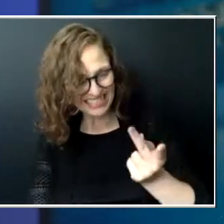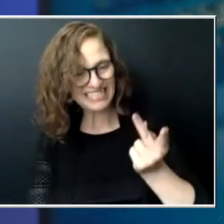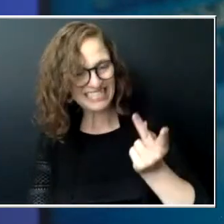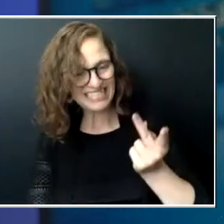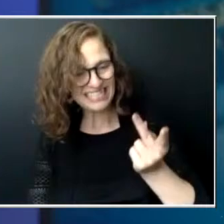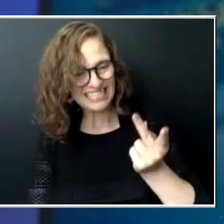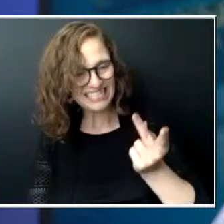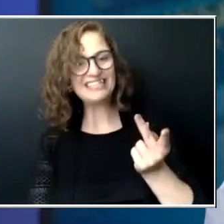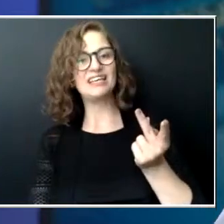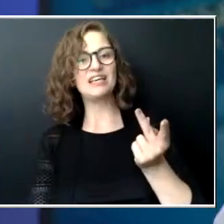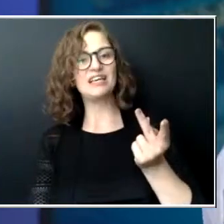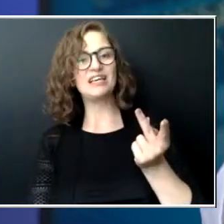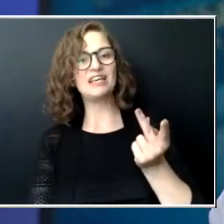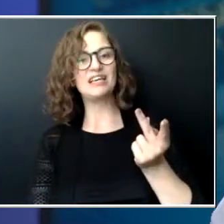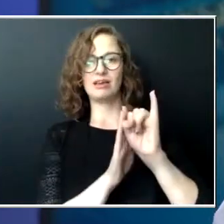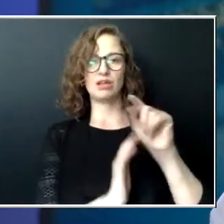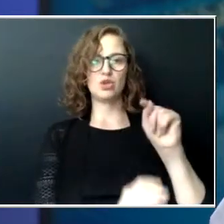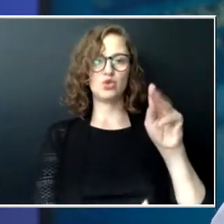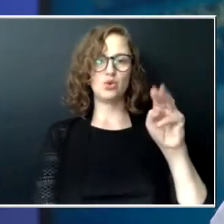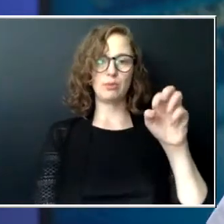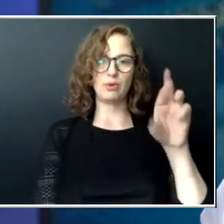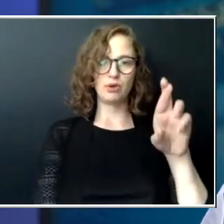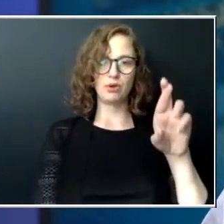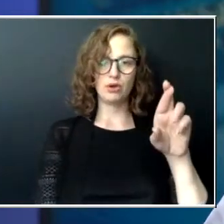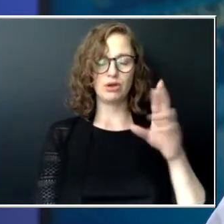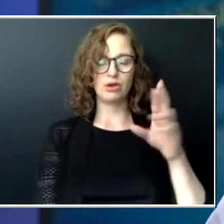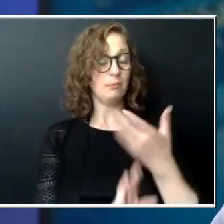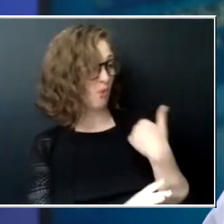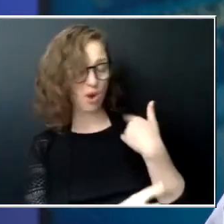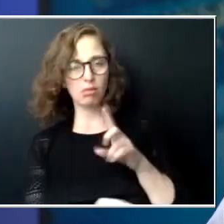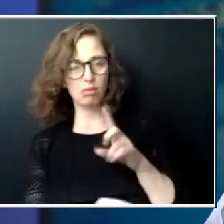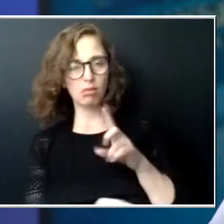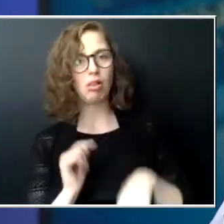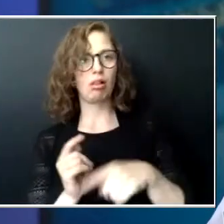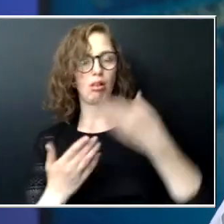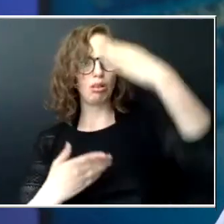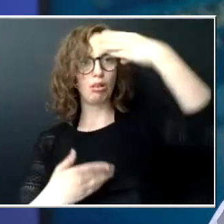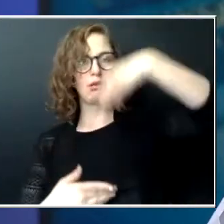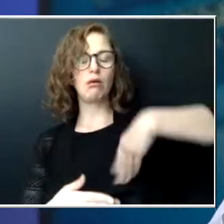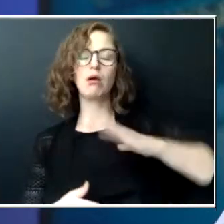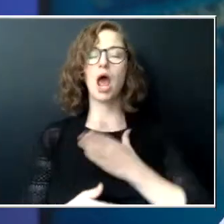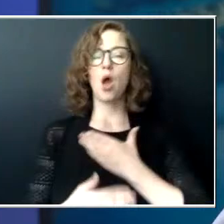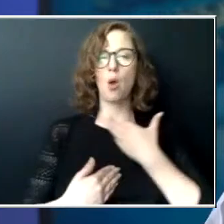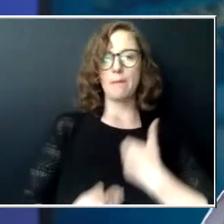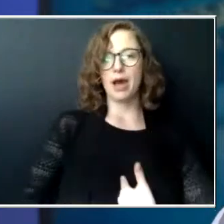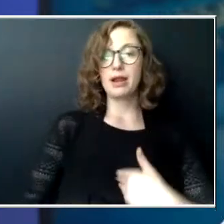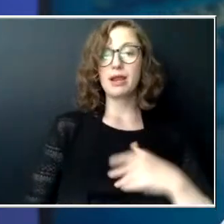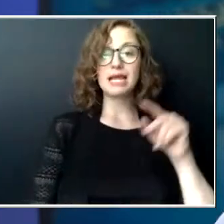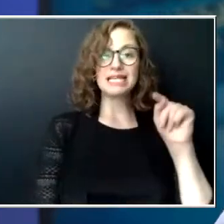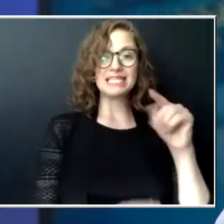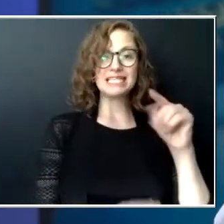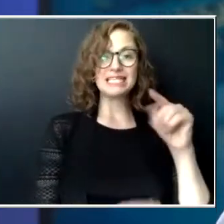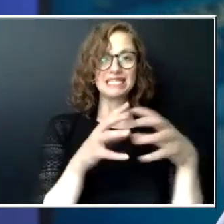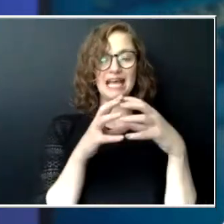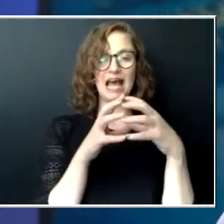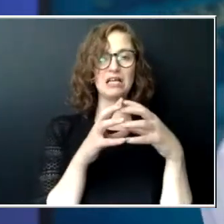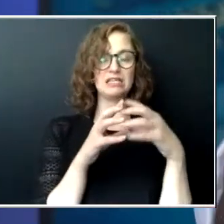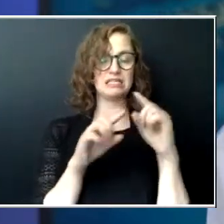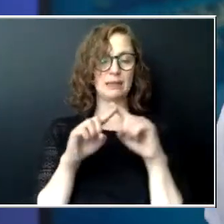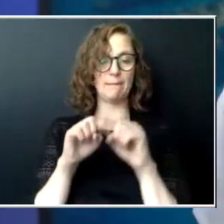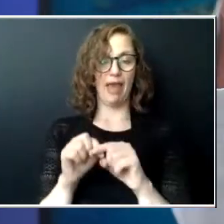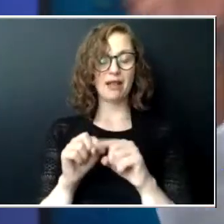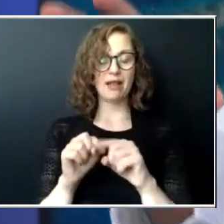couldn't. So in our body, our T cells, they rely on other cells to tell them that, hey, there's a tumor cell there, then they can go and fight it. Now